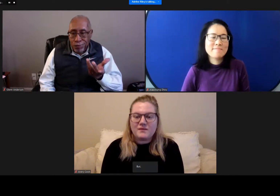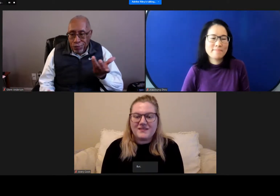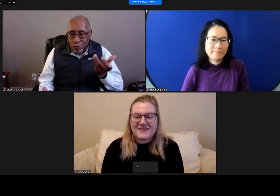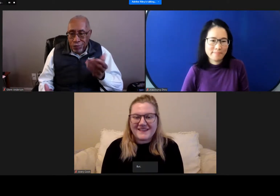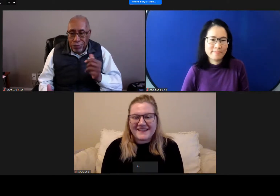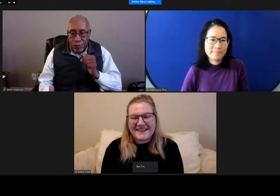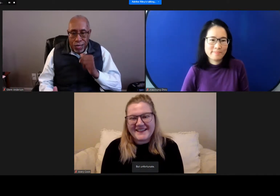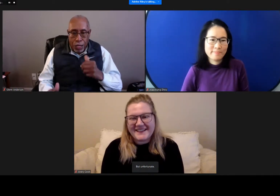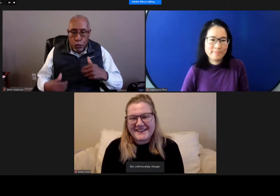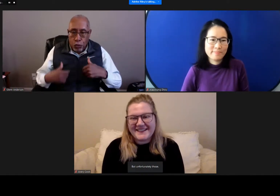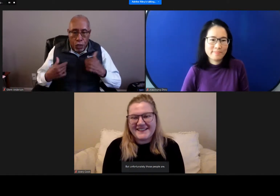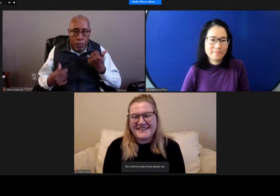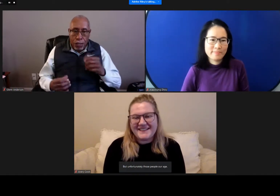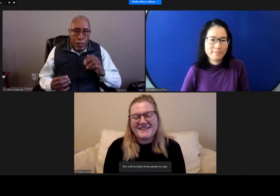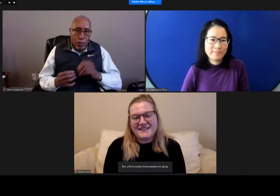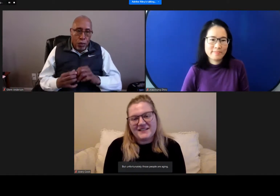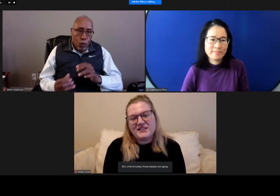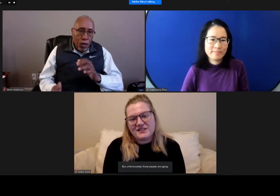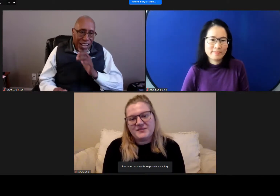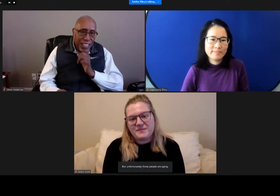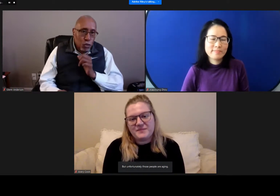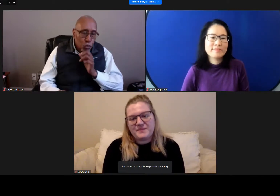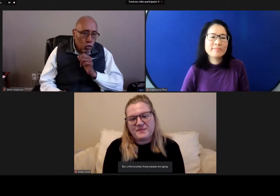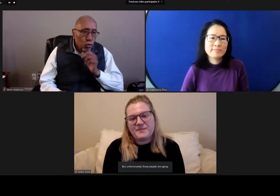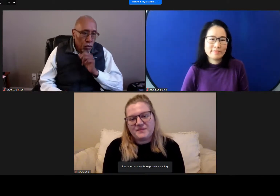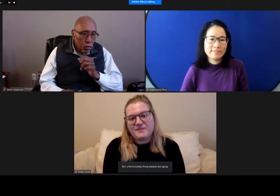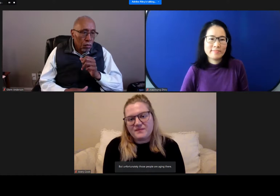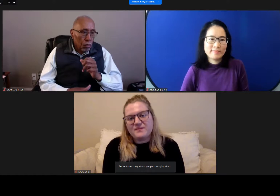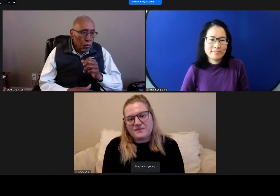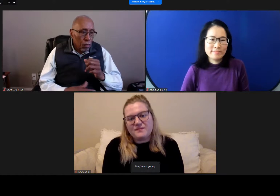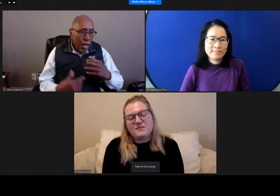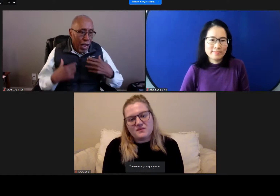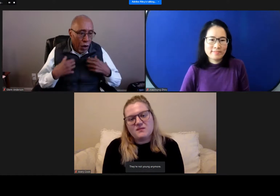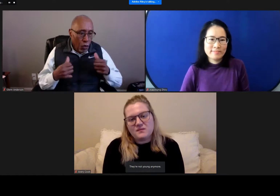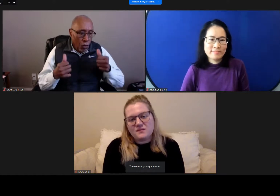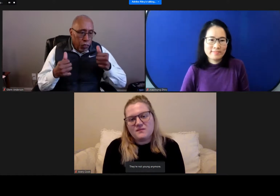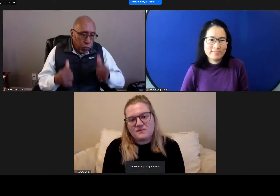But unfortunately, those people are aging. They're not young anymore.